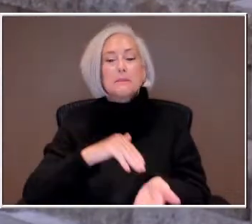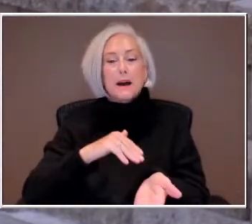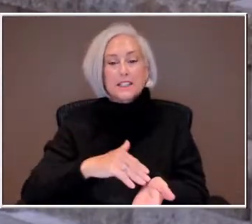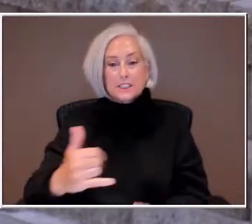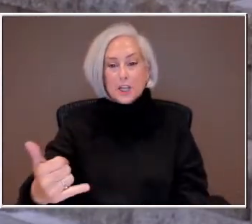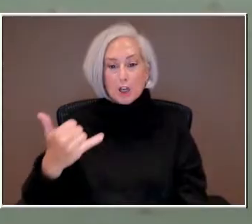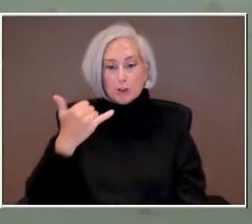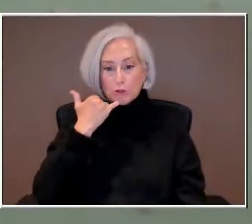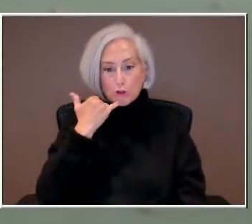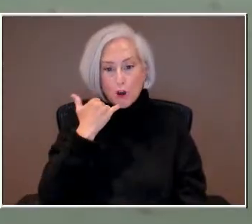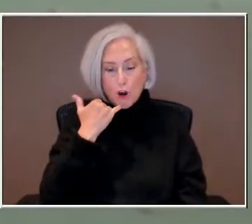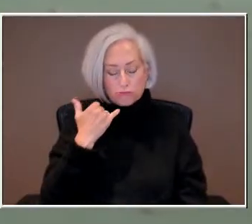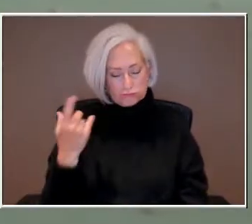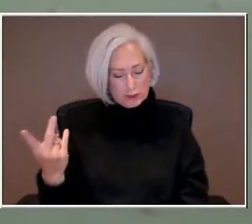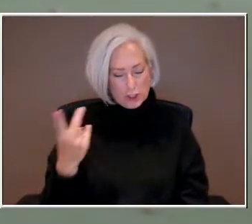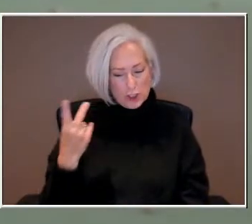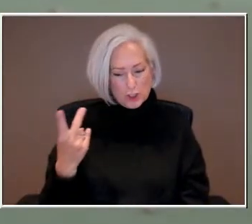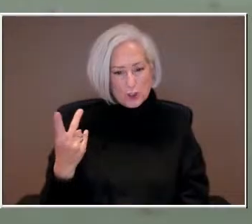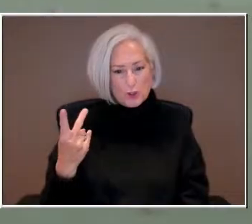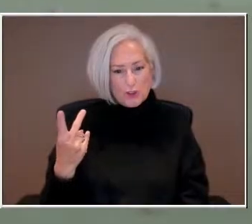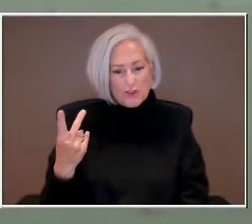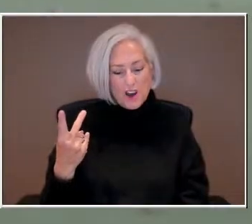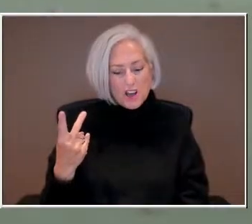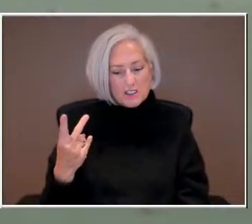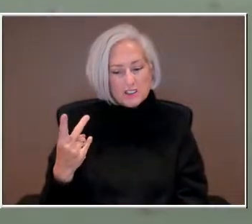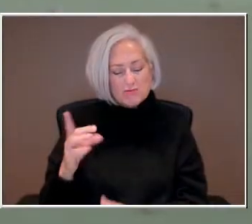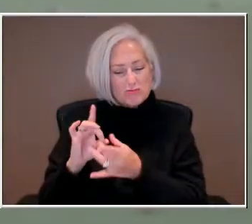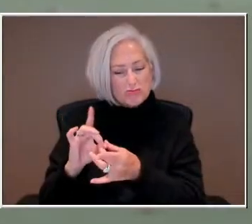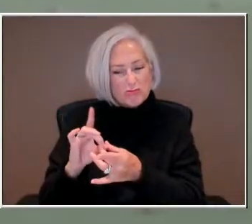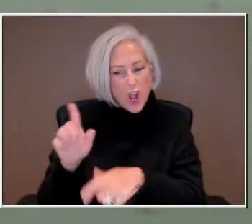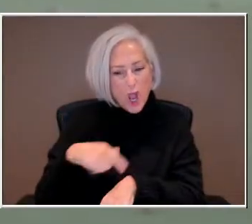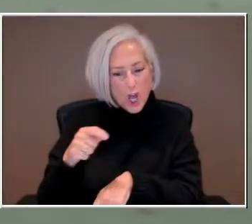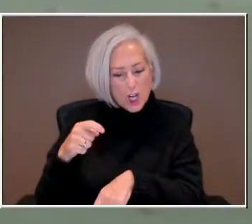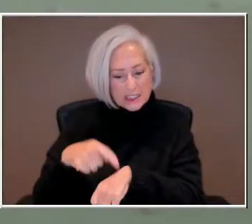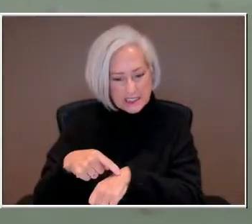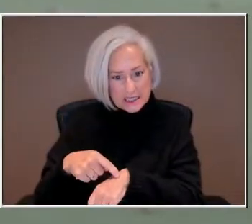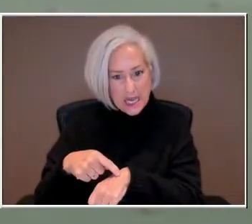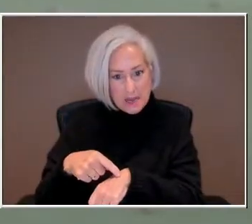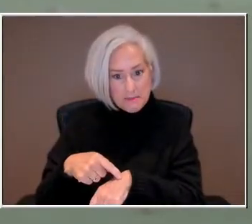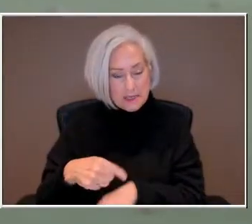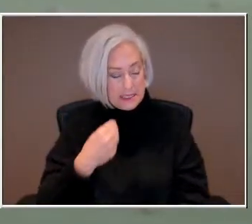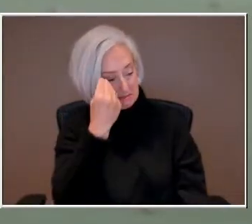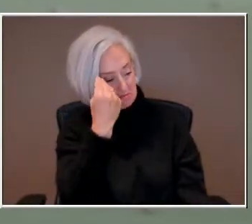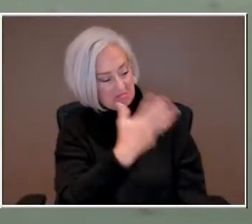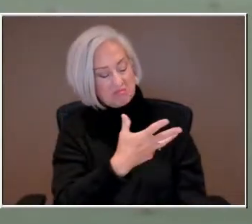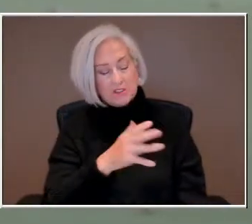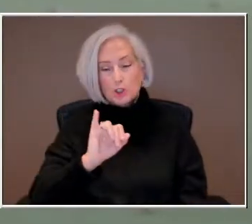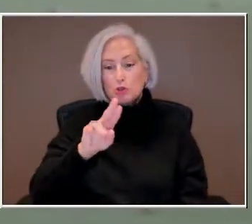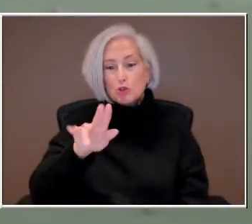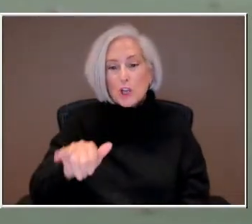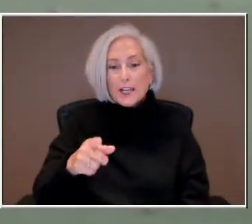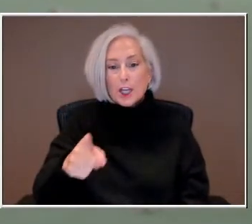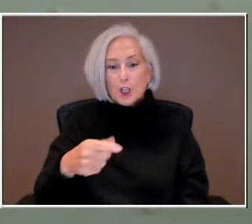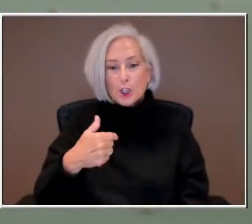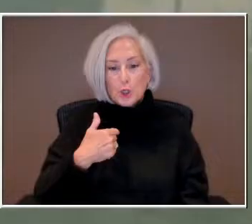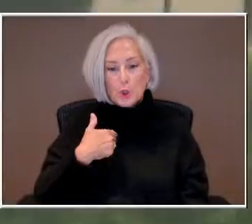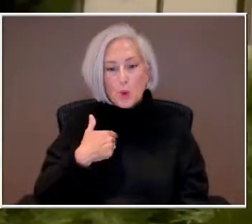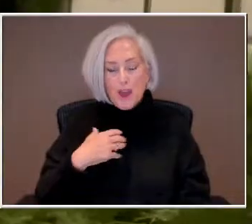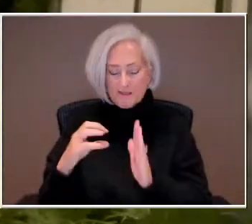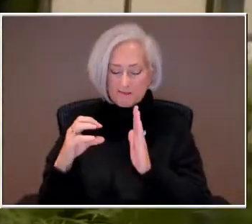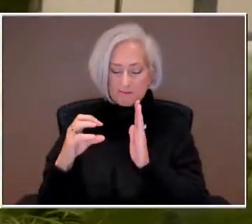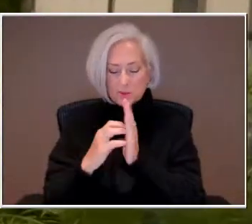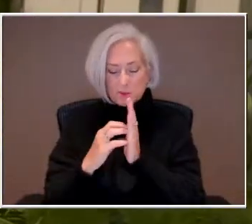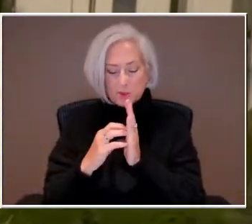long relationship, and he said, Jenny, I hate to tell you this, but you have a mass, and it's likely